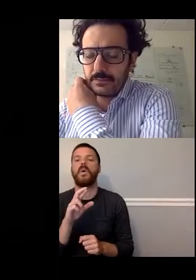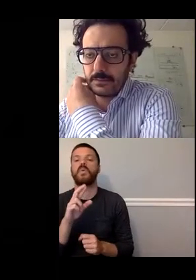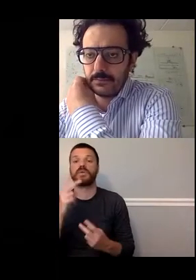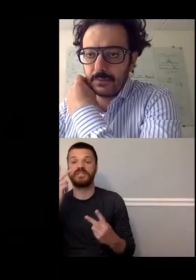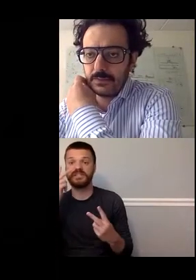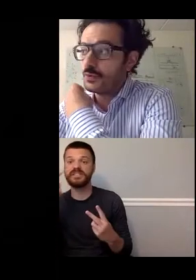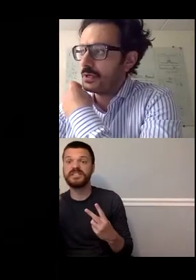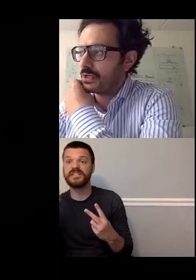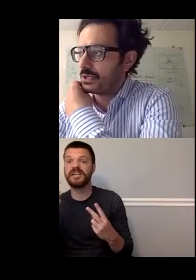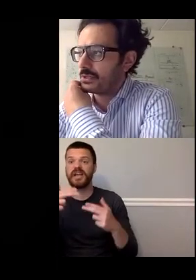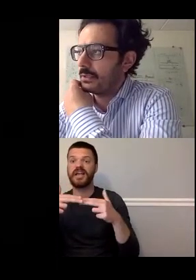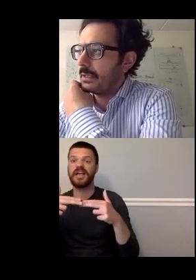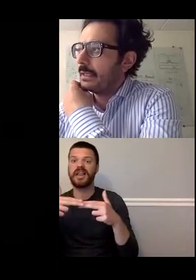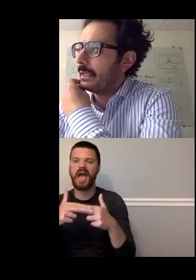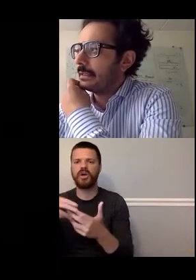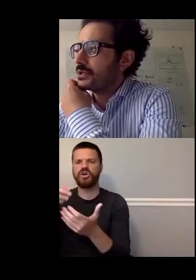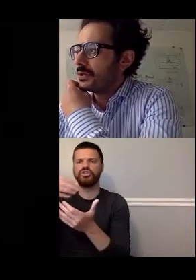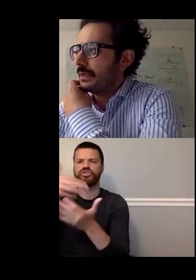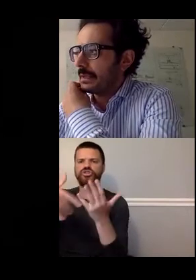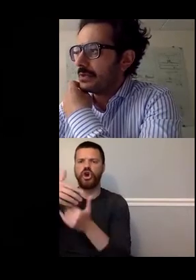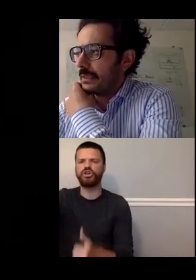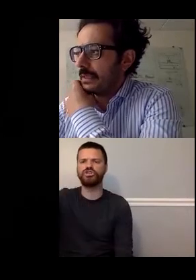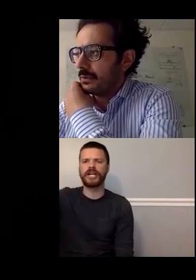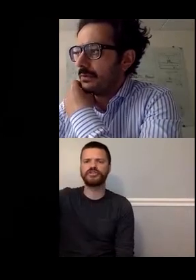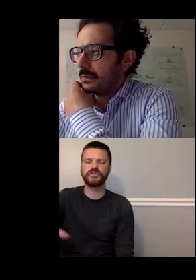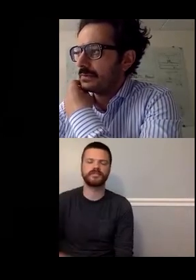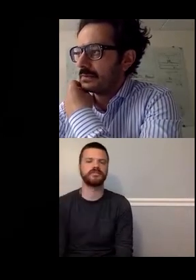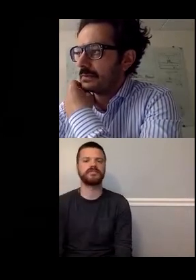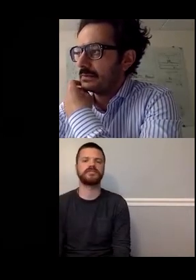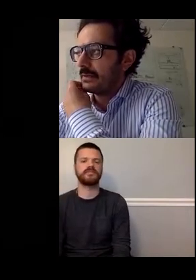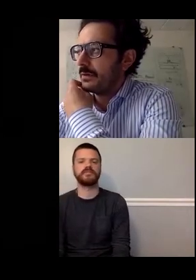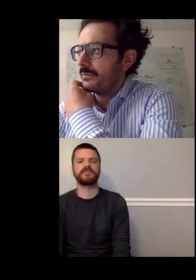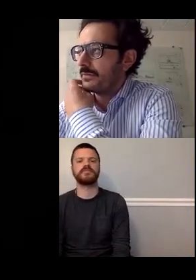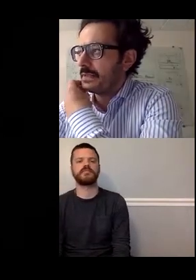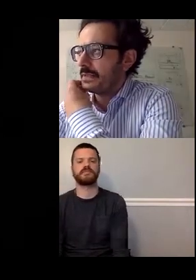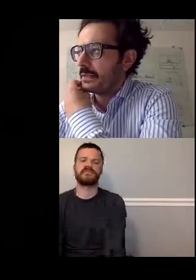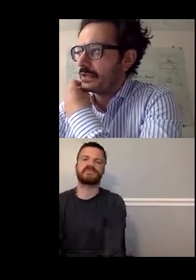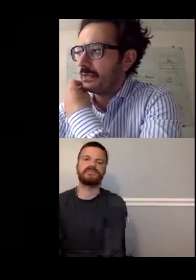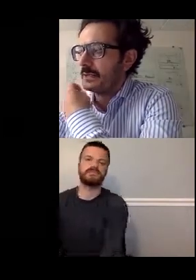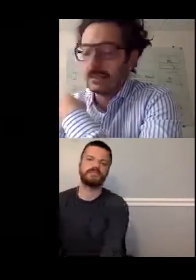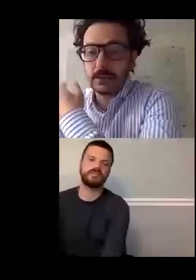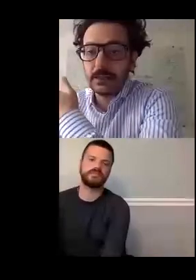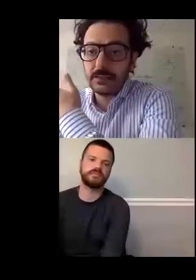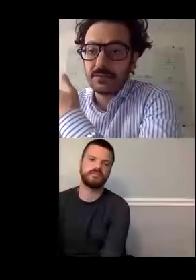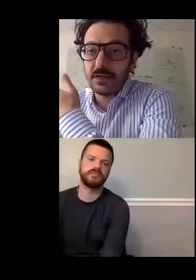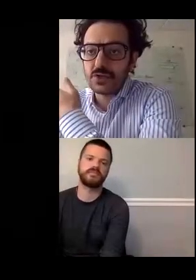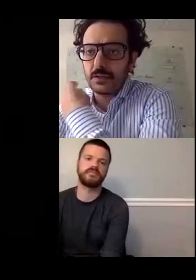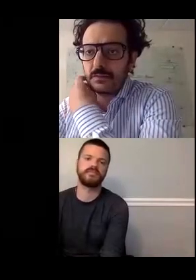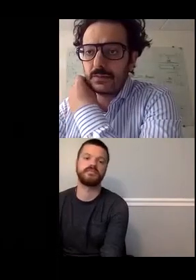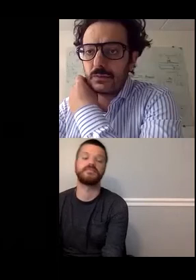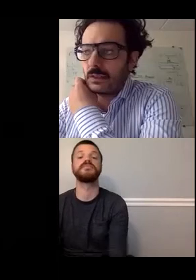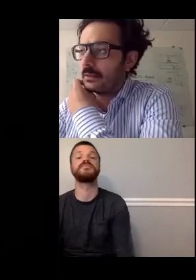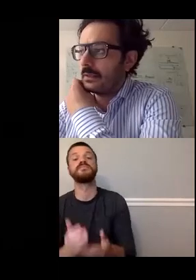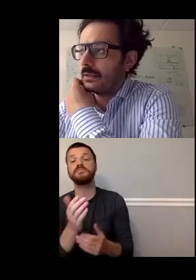of social rejection. And they showed that actually they could, in several of these areas, show that they can really